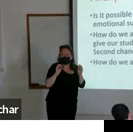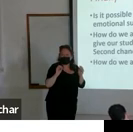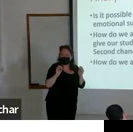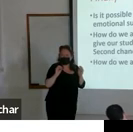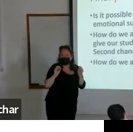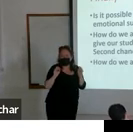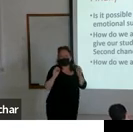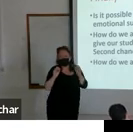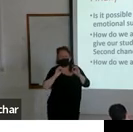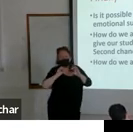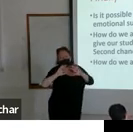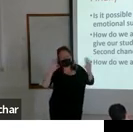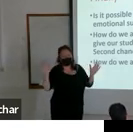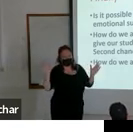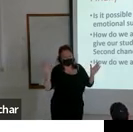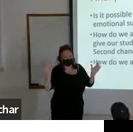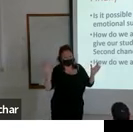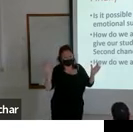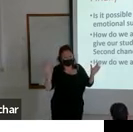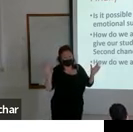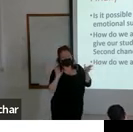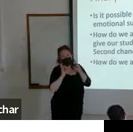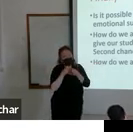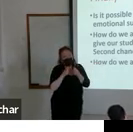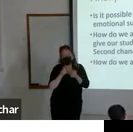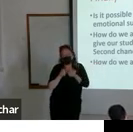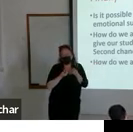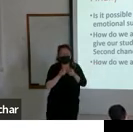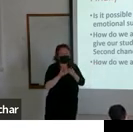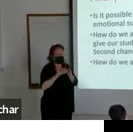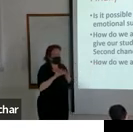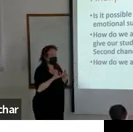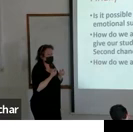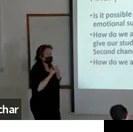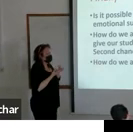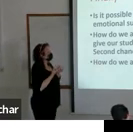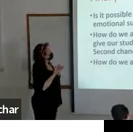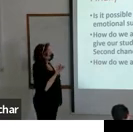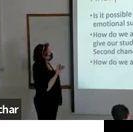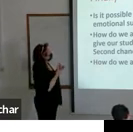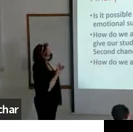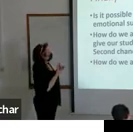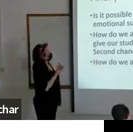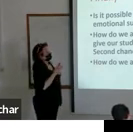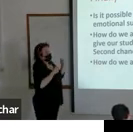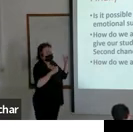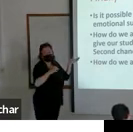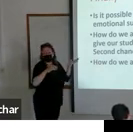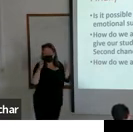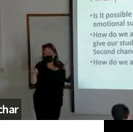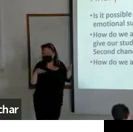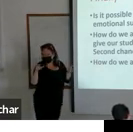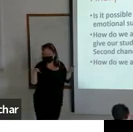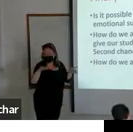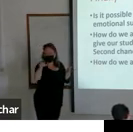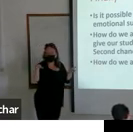magic ingredient that we ignore. How do we assess it? How do we evaluate it? And